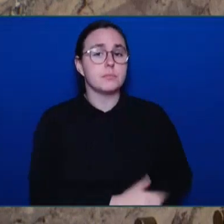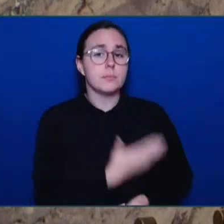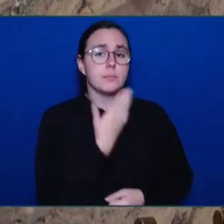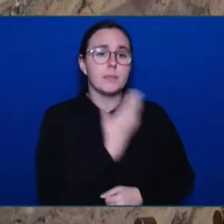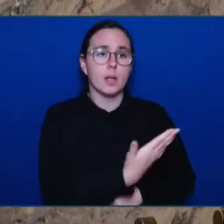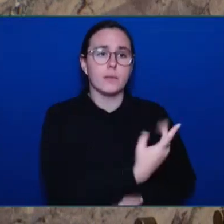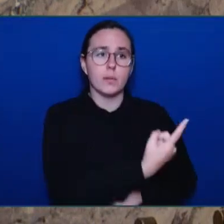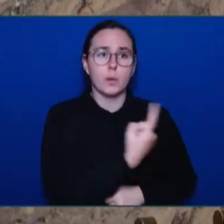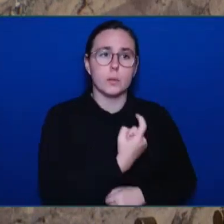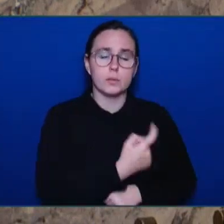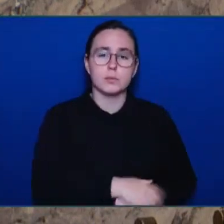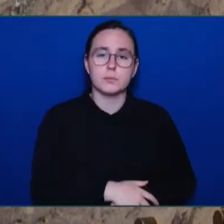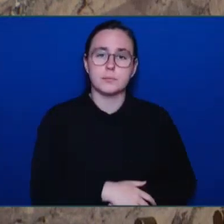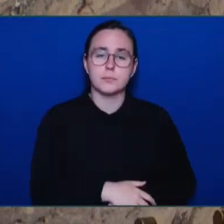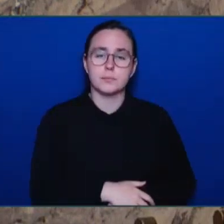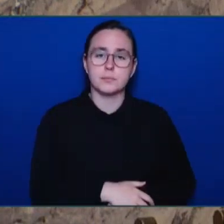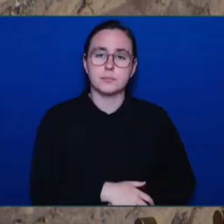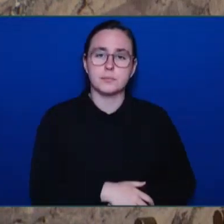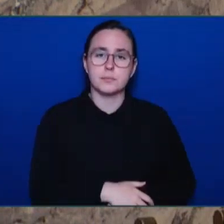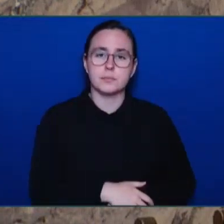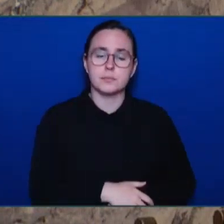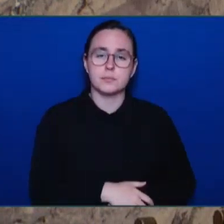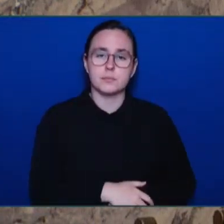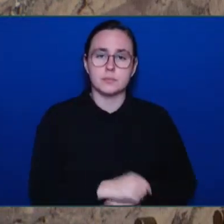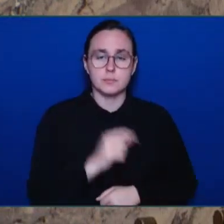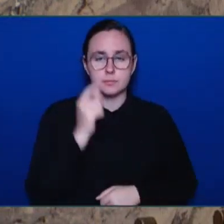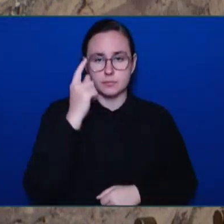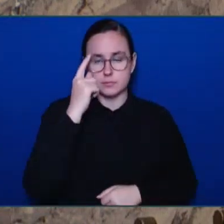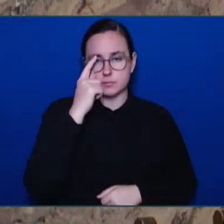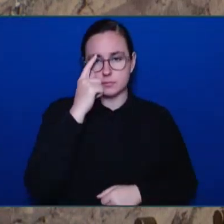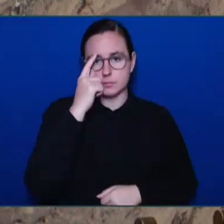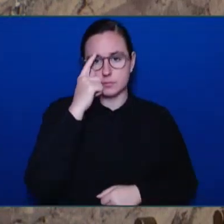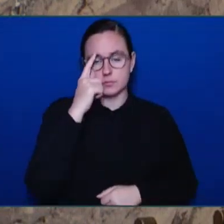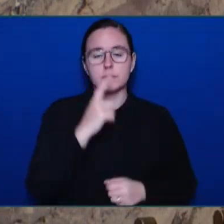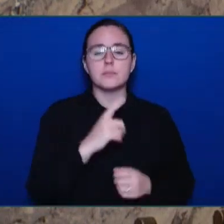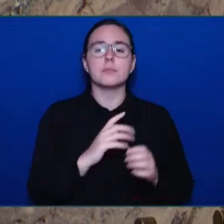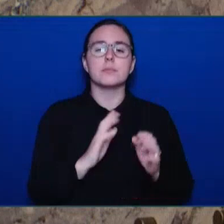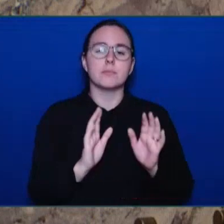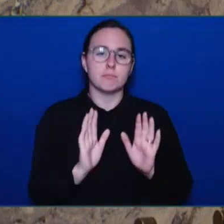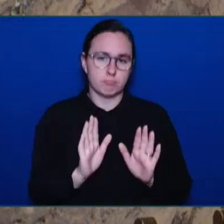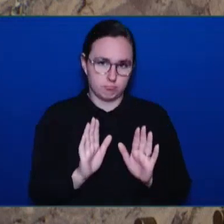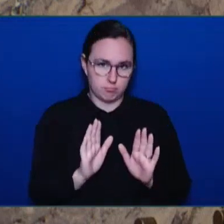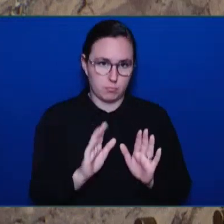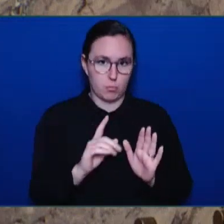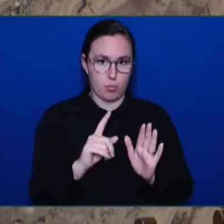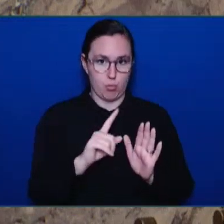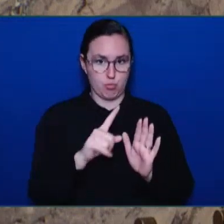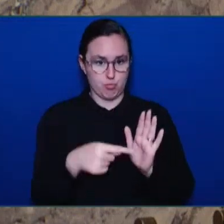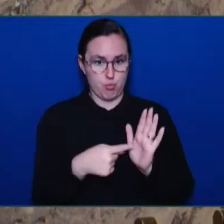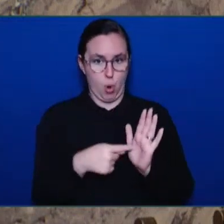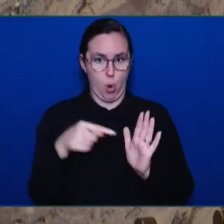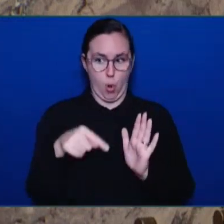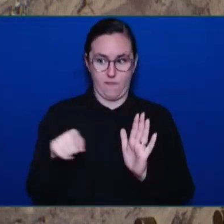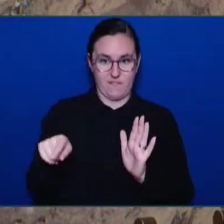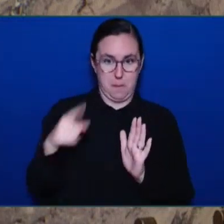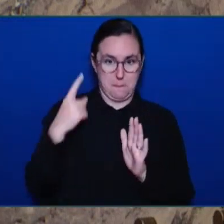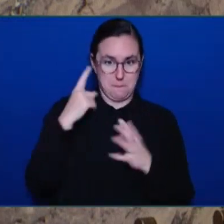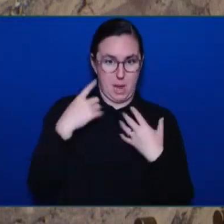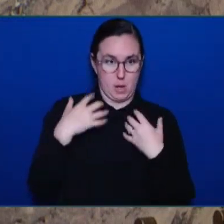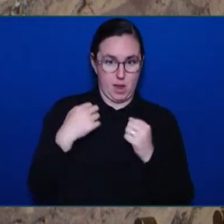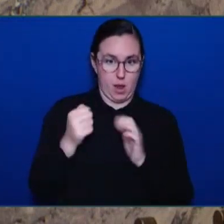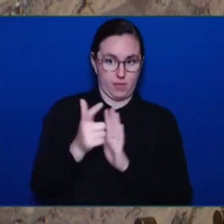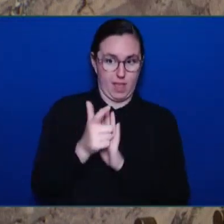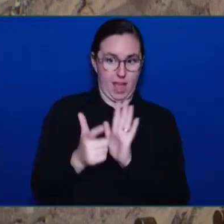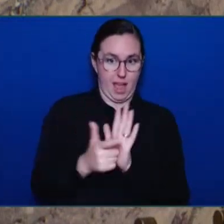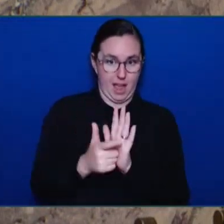to the role of the Mental Health Act in our province, we know that there have been a number